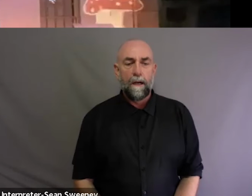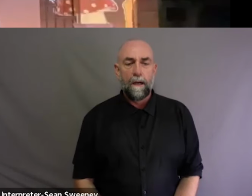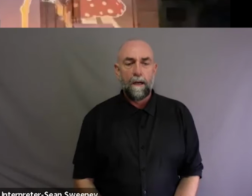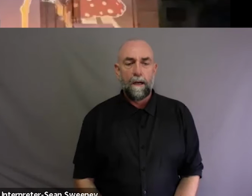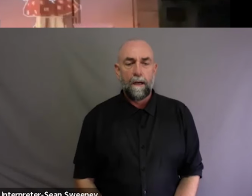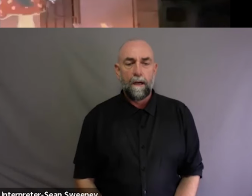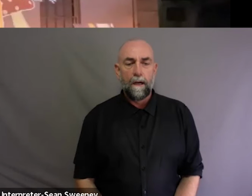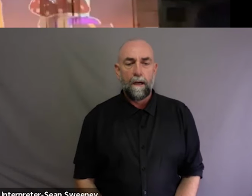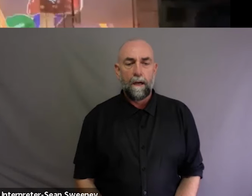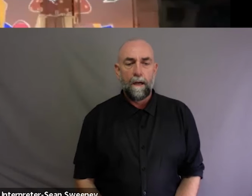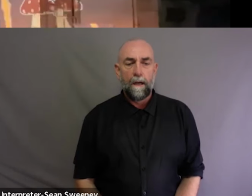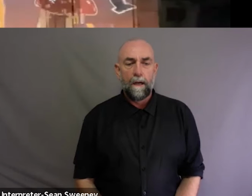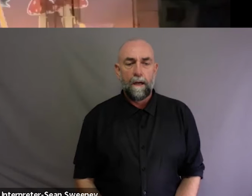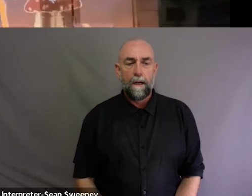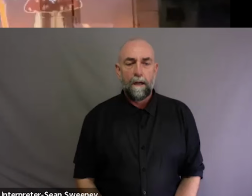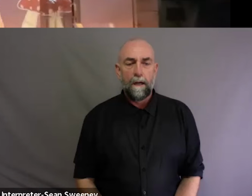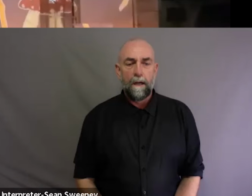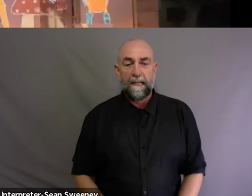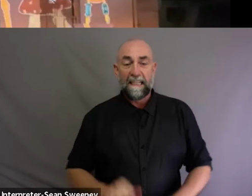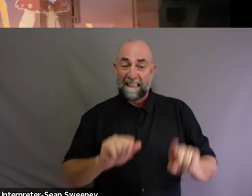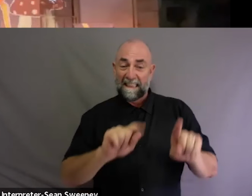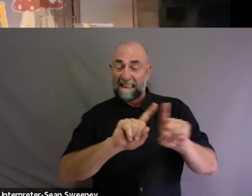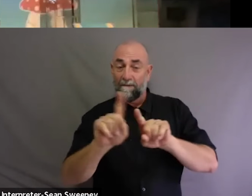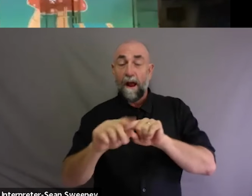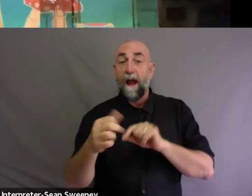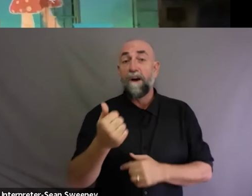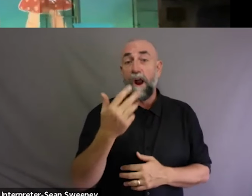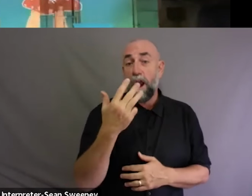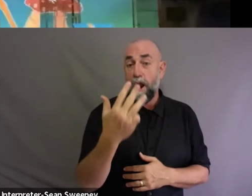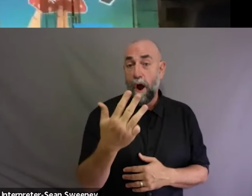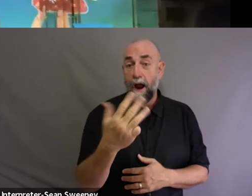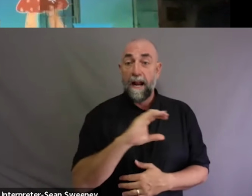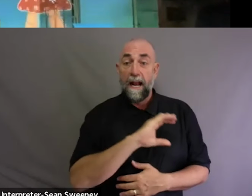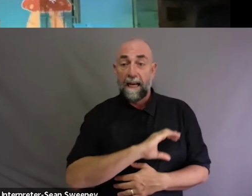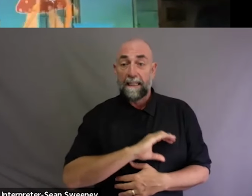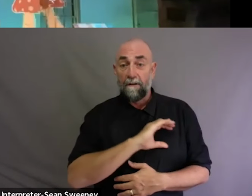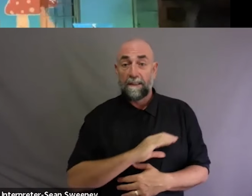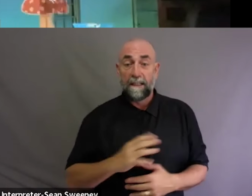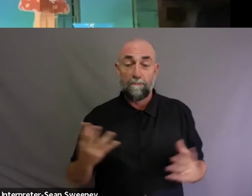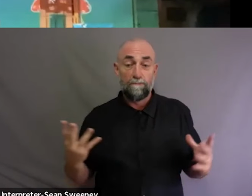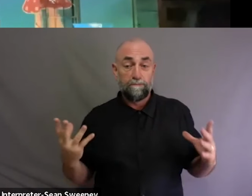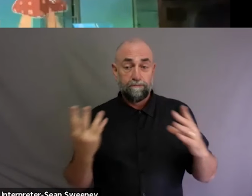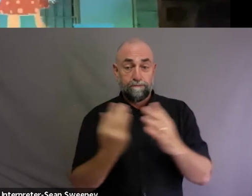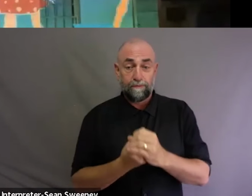To give you an idea, these are all the characters. There's 9 characters in total.